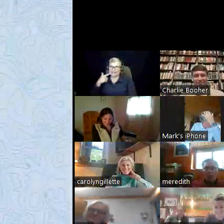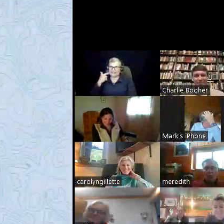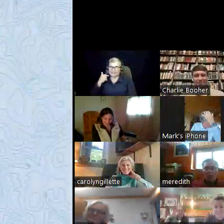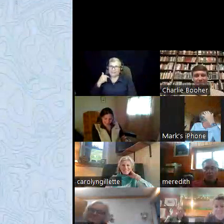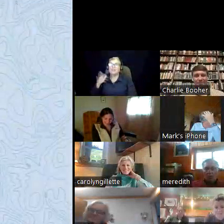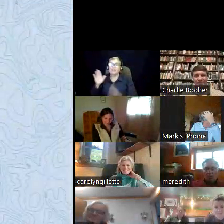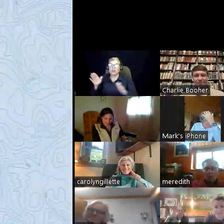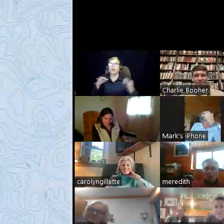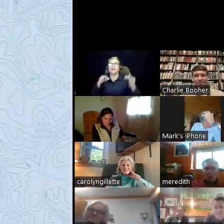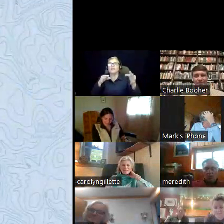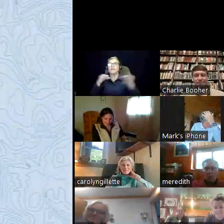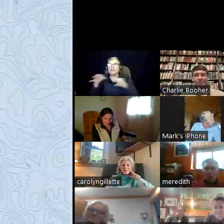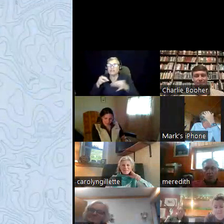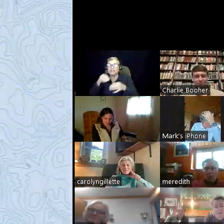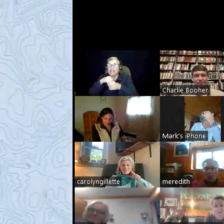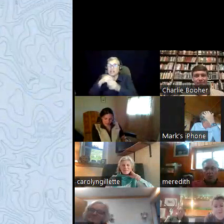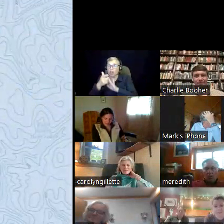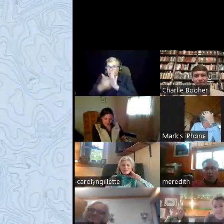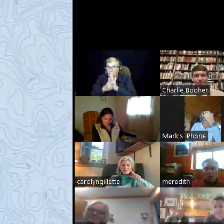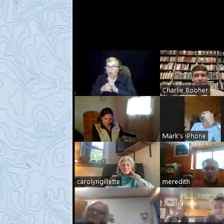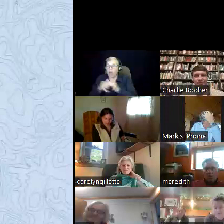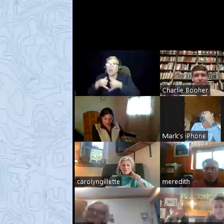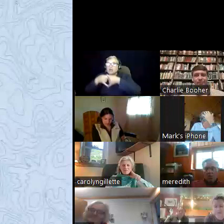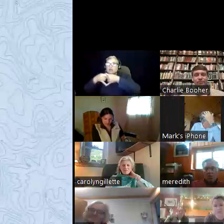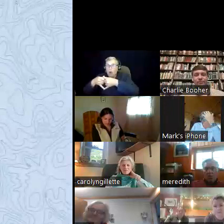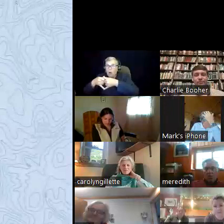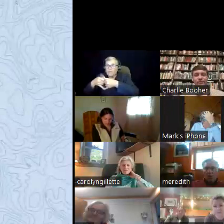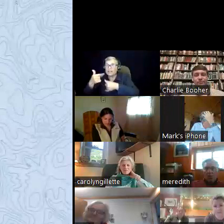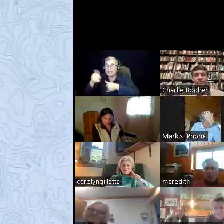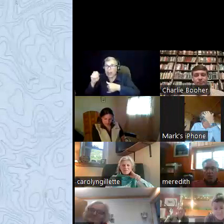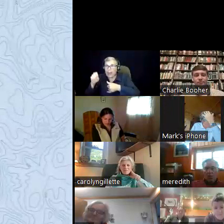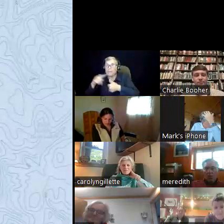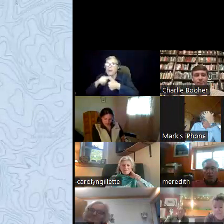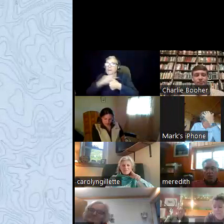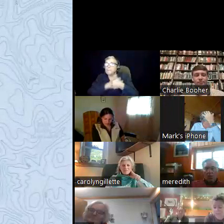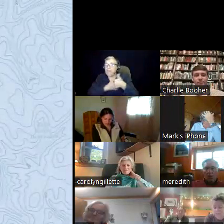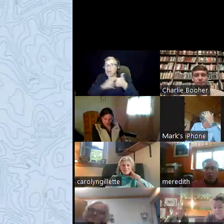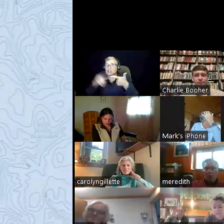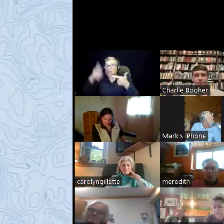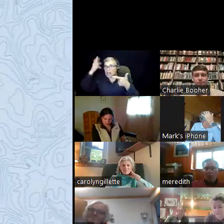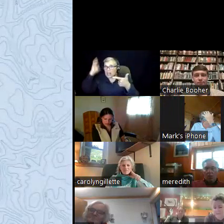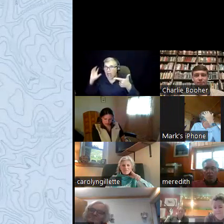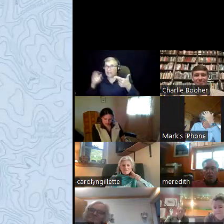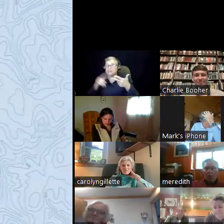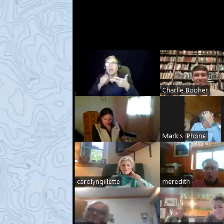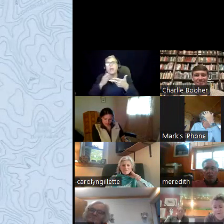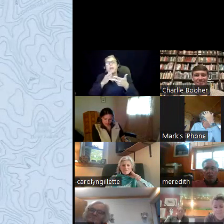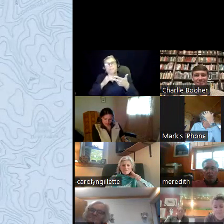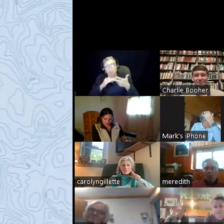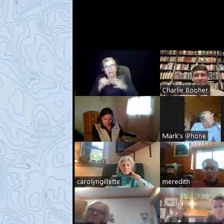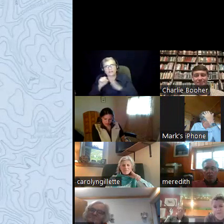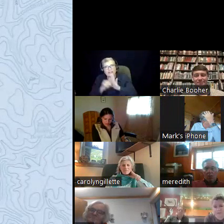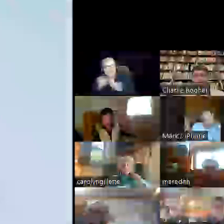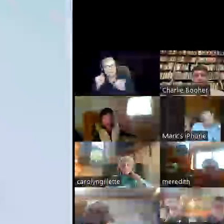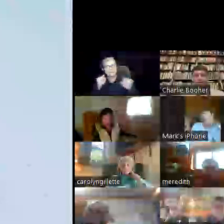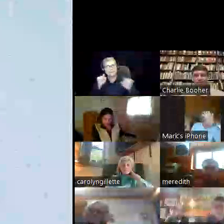So the definition within law is as trophy game is categorized as bears, lions, and in parts of the state, wolves. Part of the